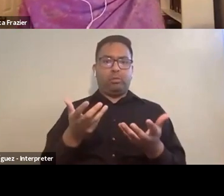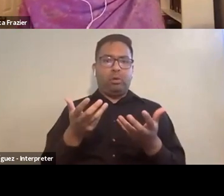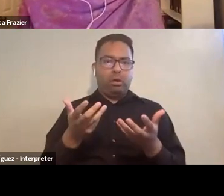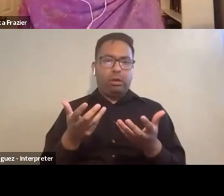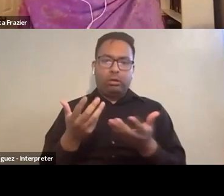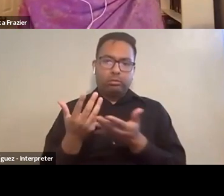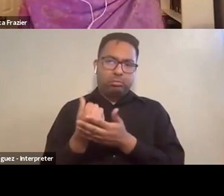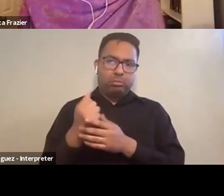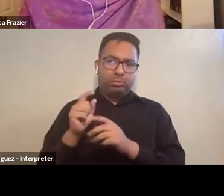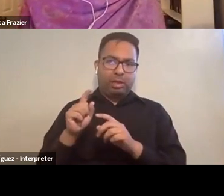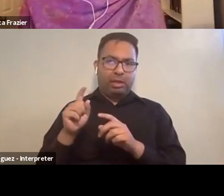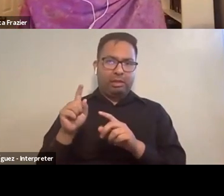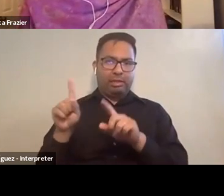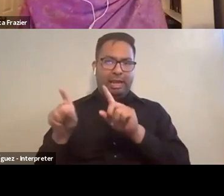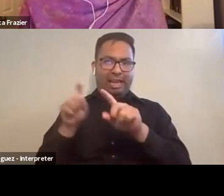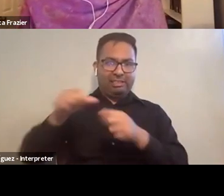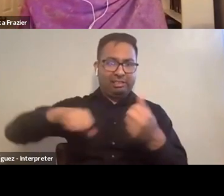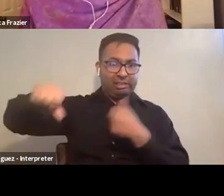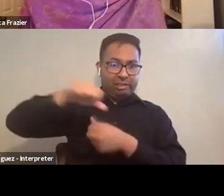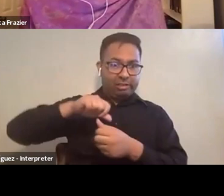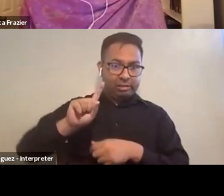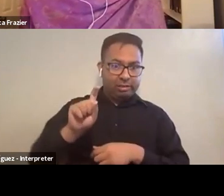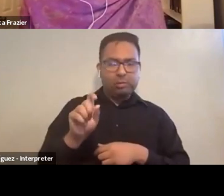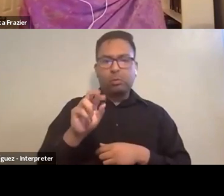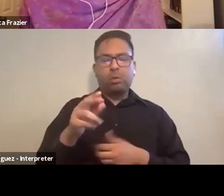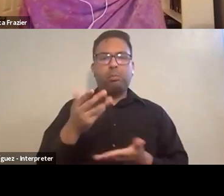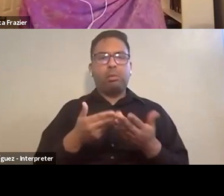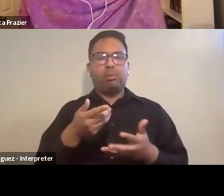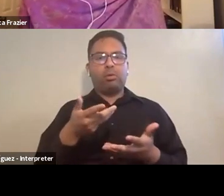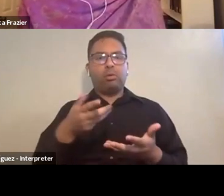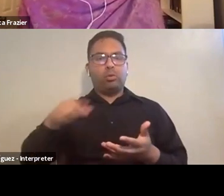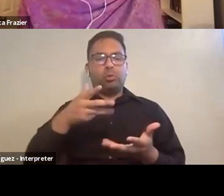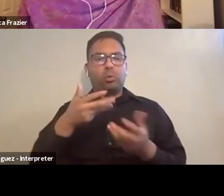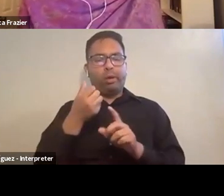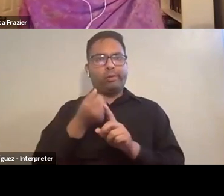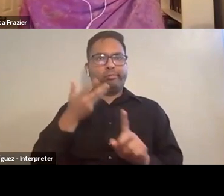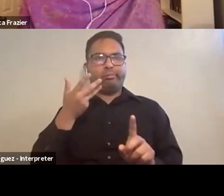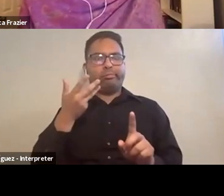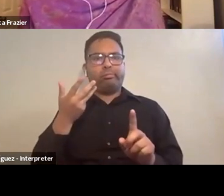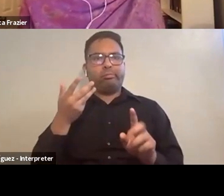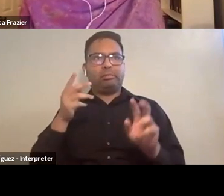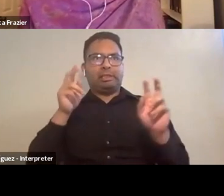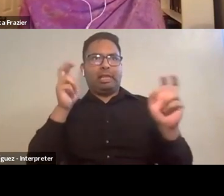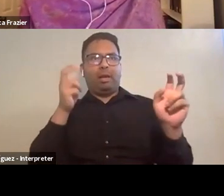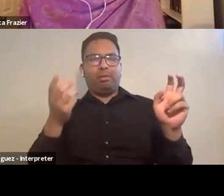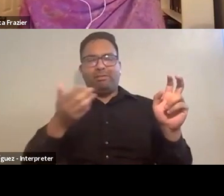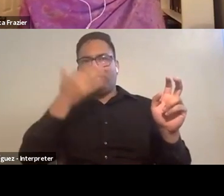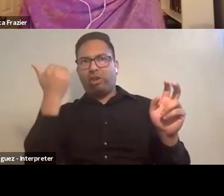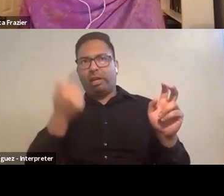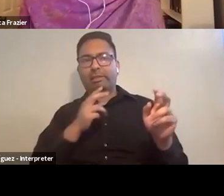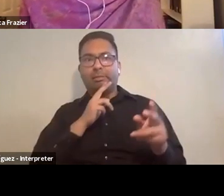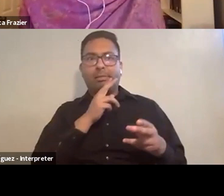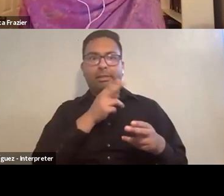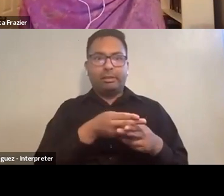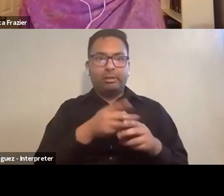ask questions of each other or to elaborate on something that you forgot to say in presenting